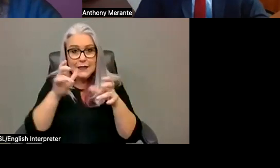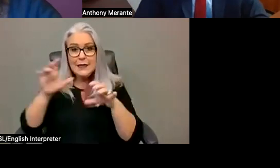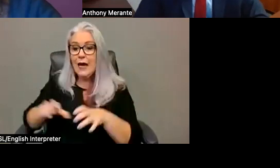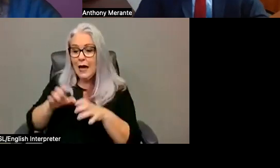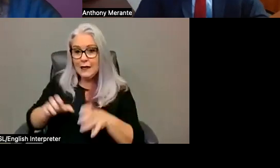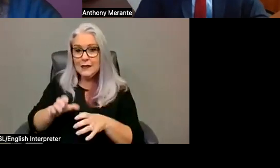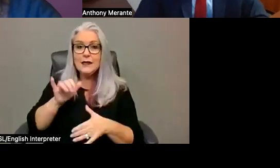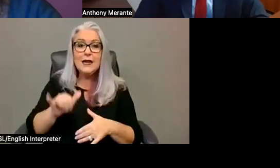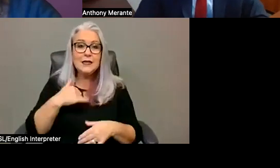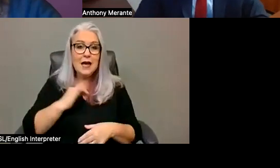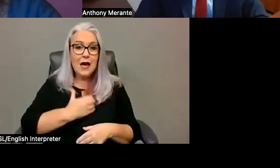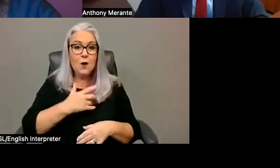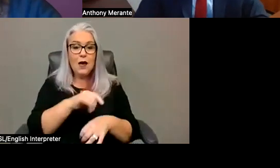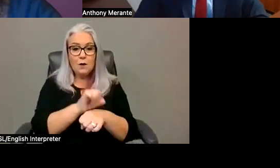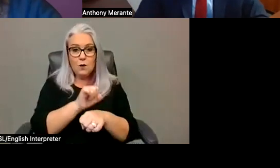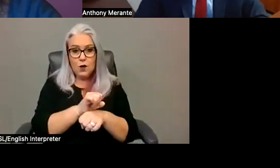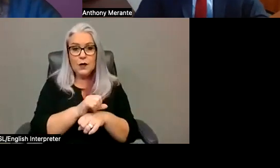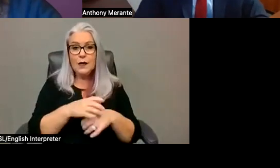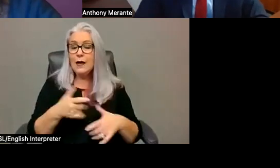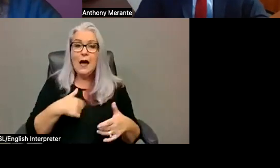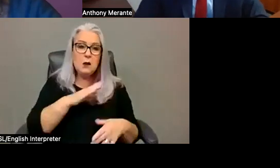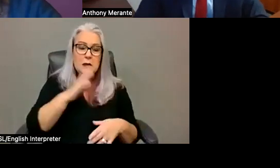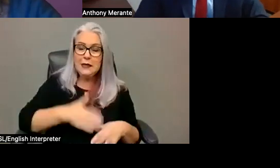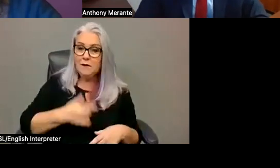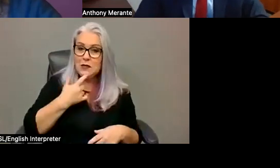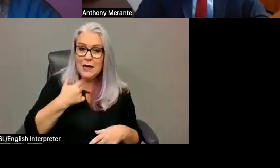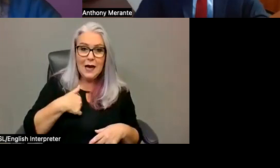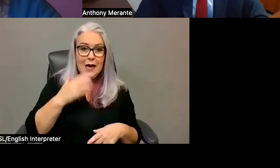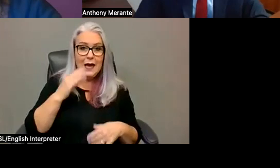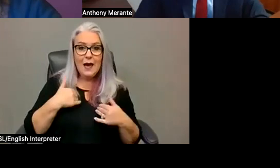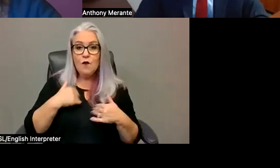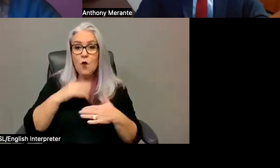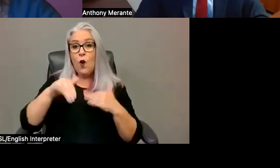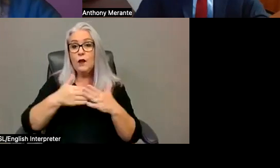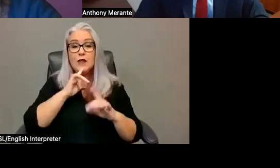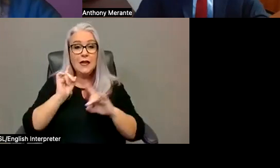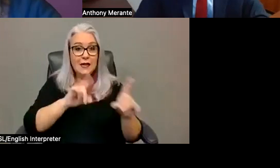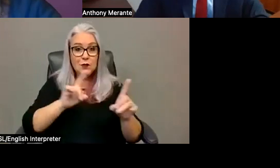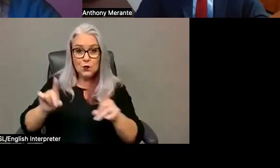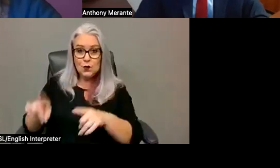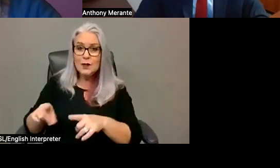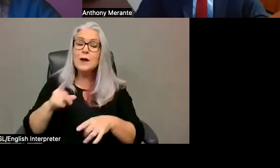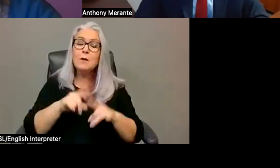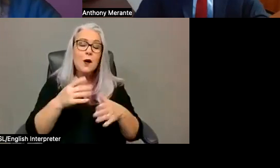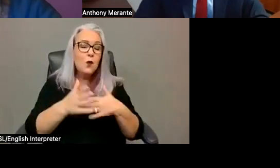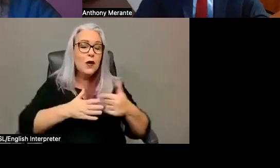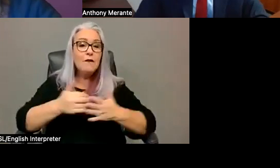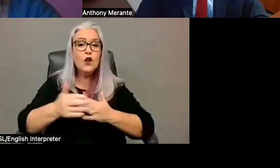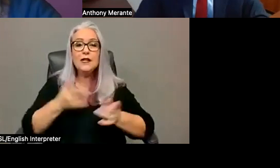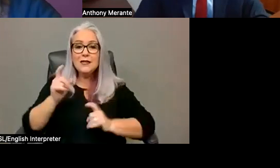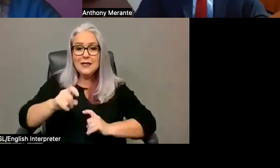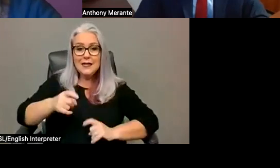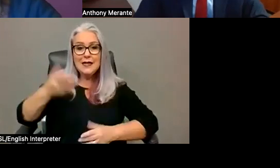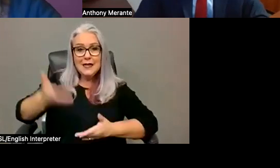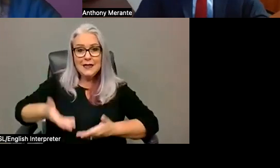work. I will never tell you that I have all the answers, but as far as whatever is needed in the disability